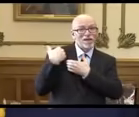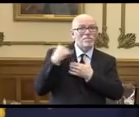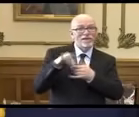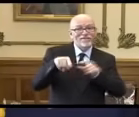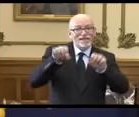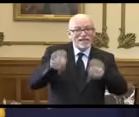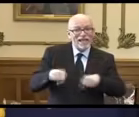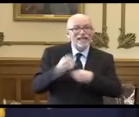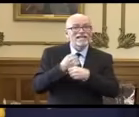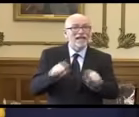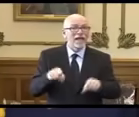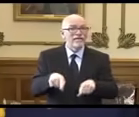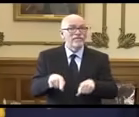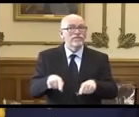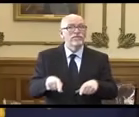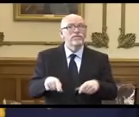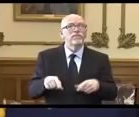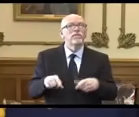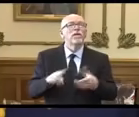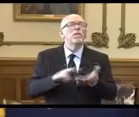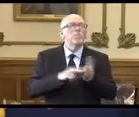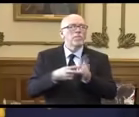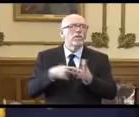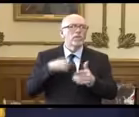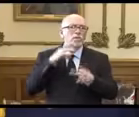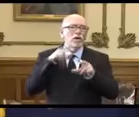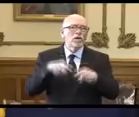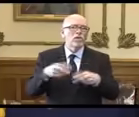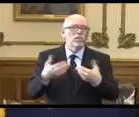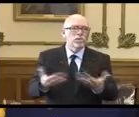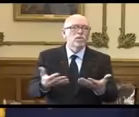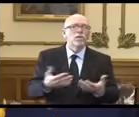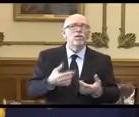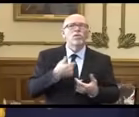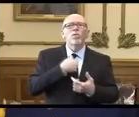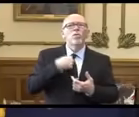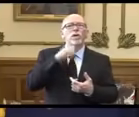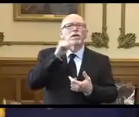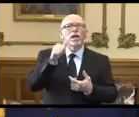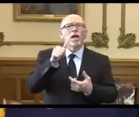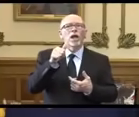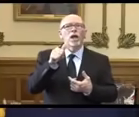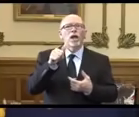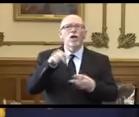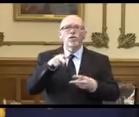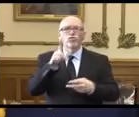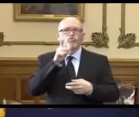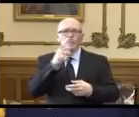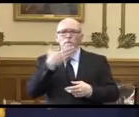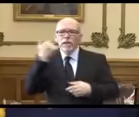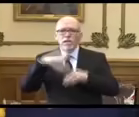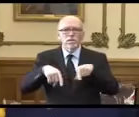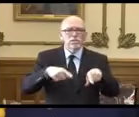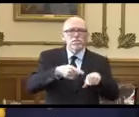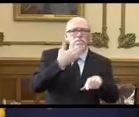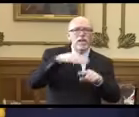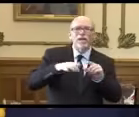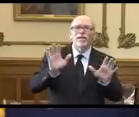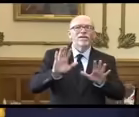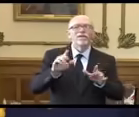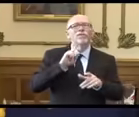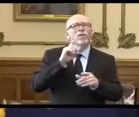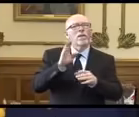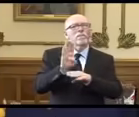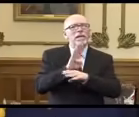done safely, then that's how we'll look at this. We're not looking at picking winners or losers. We're looking at who can do business in a